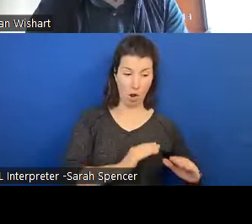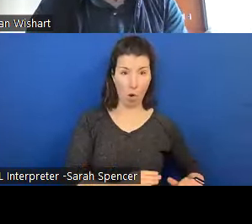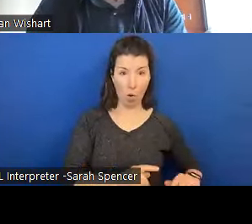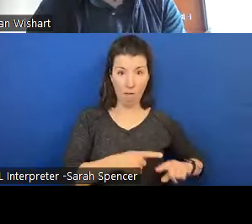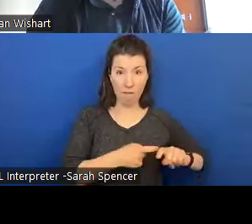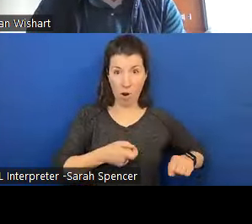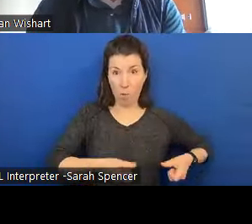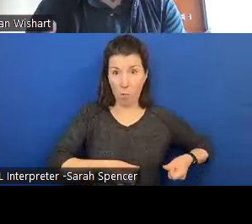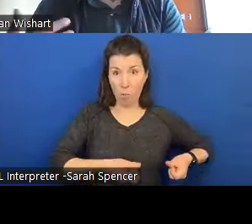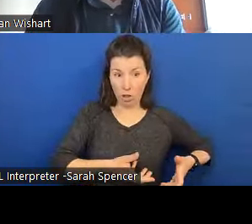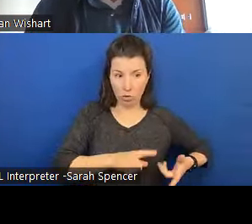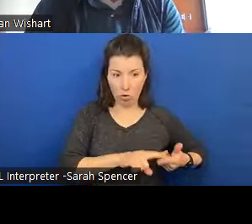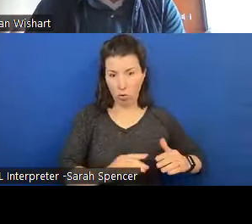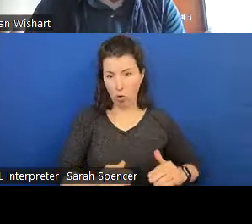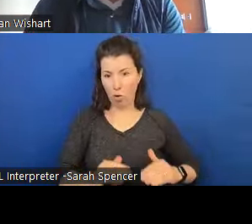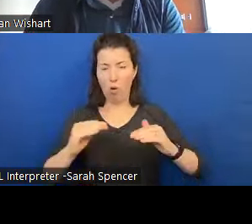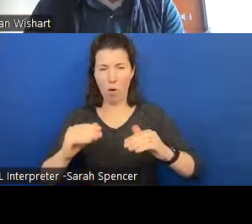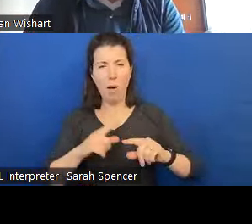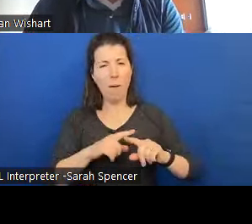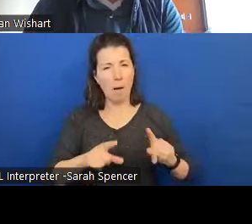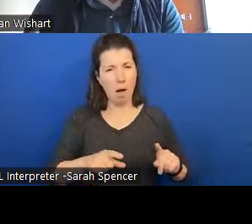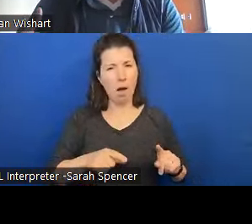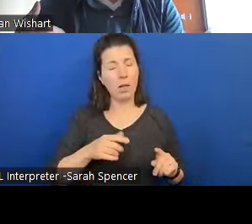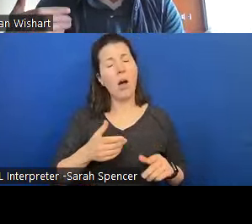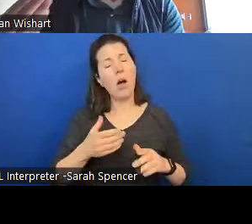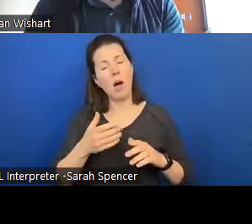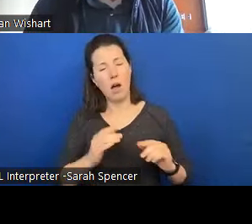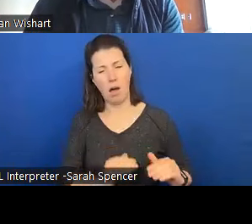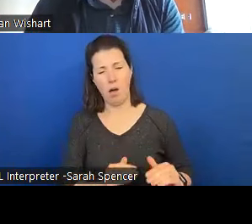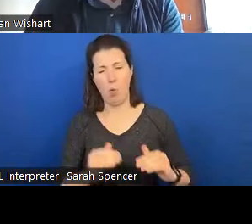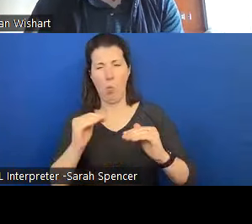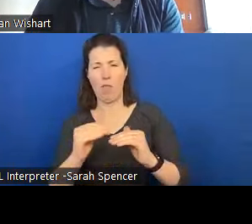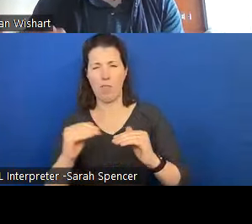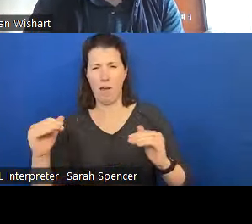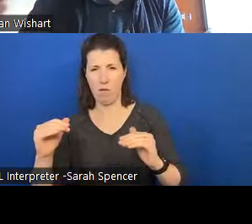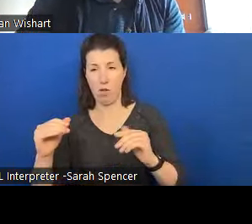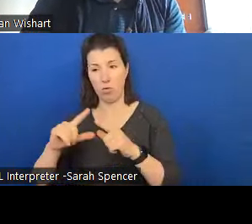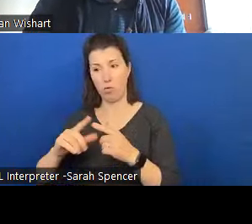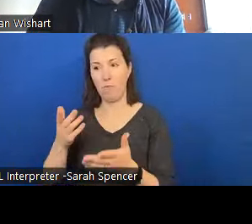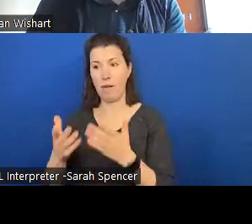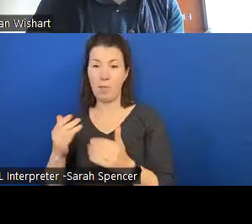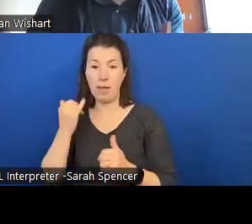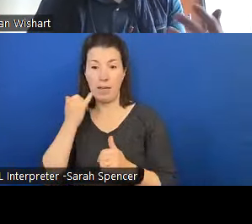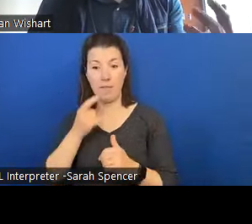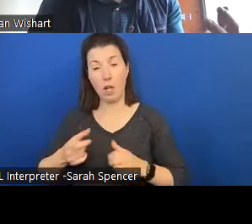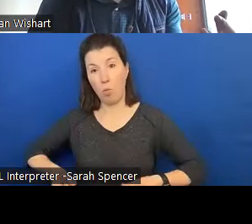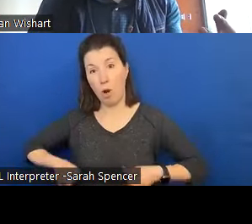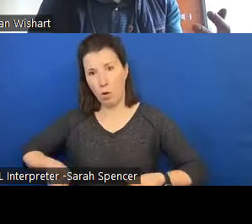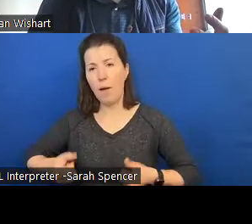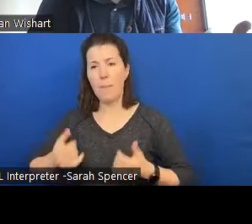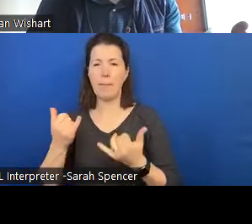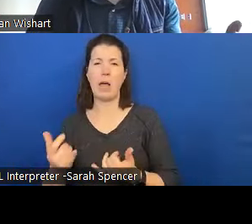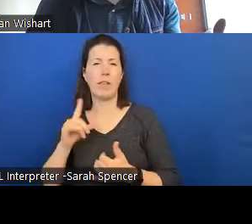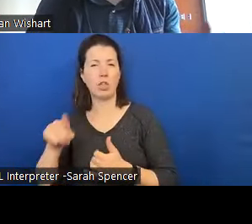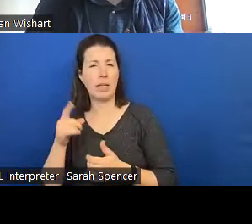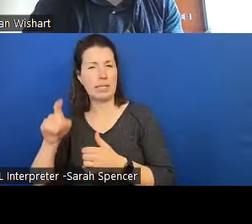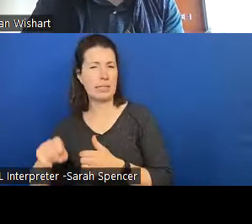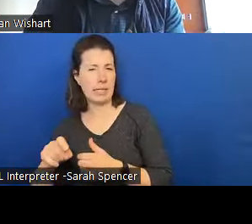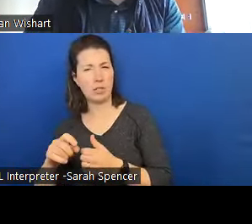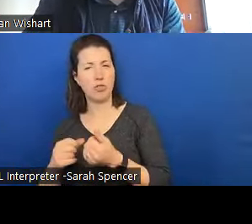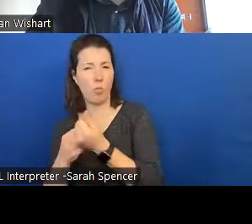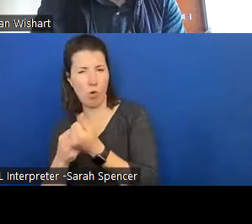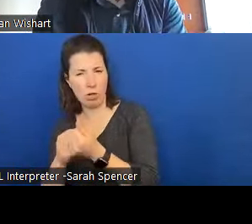dorsal rhizotomy. Often kids need intensive rehab after this, and it is a relatively intensive recovery